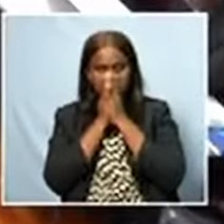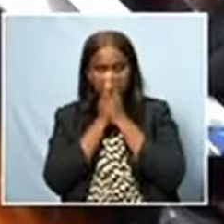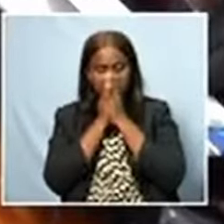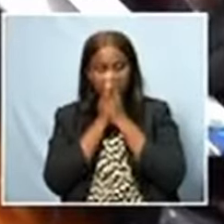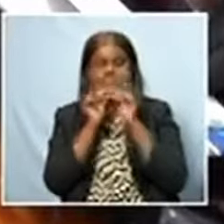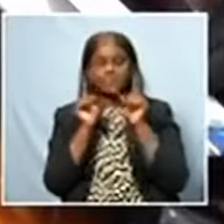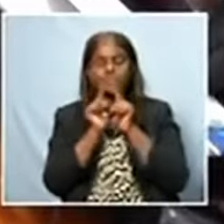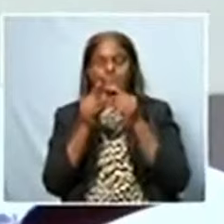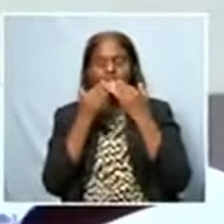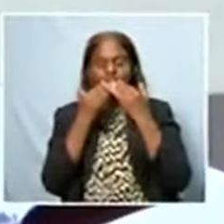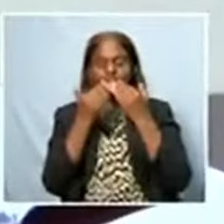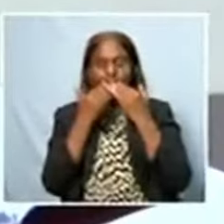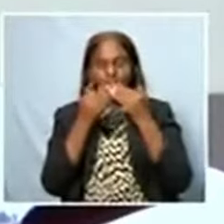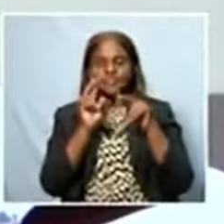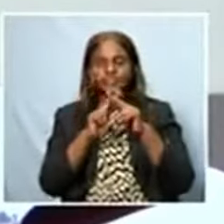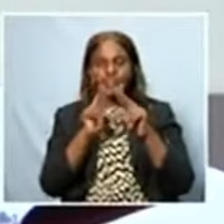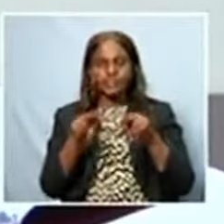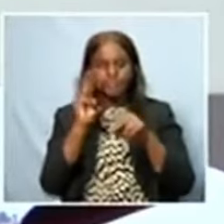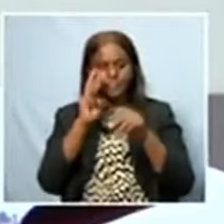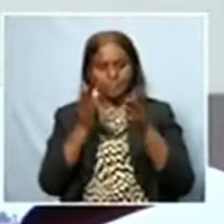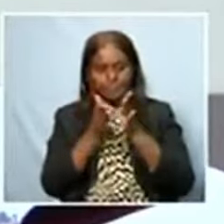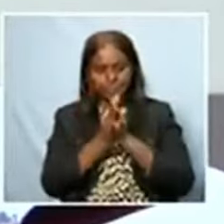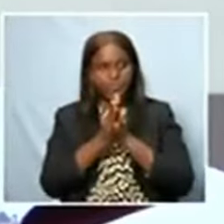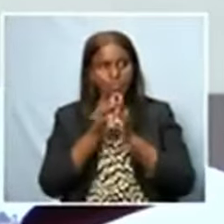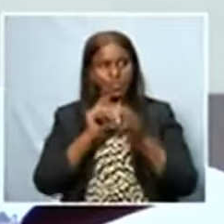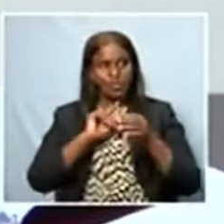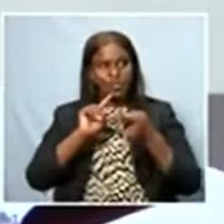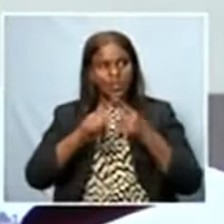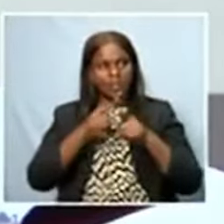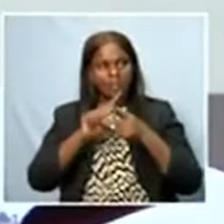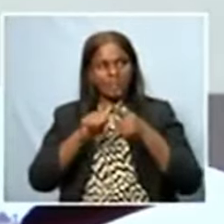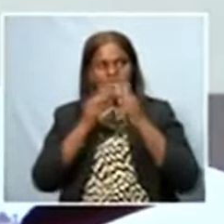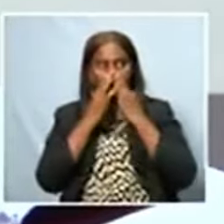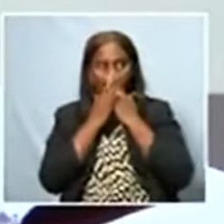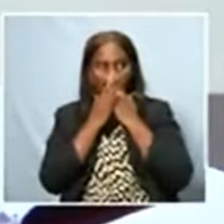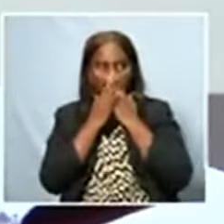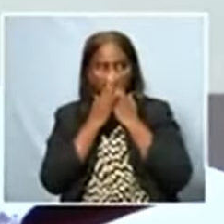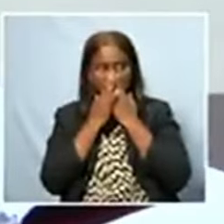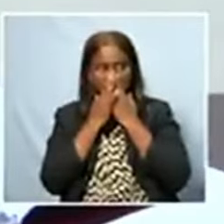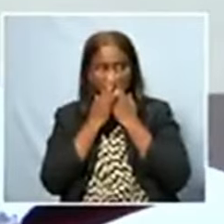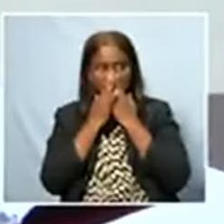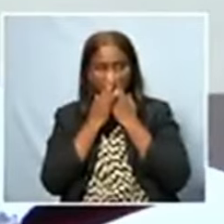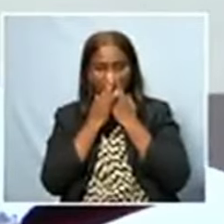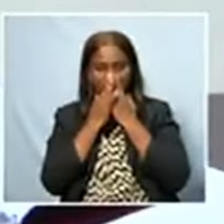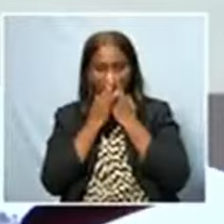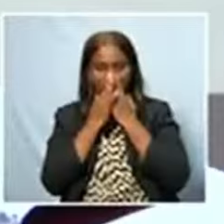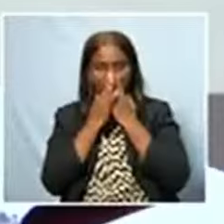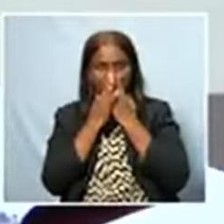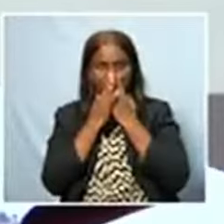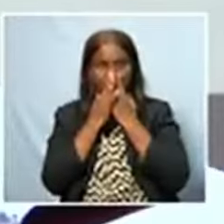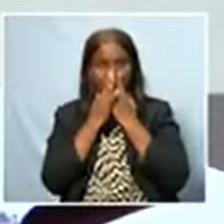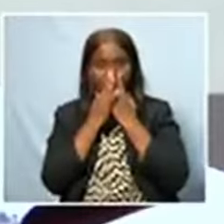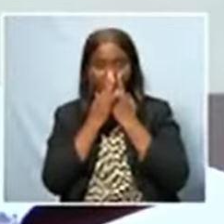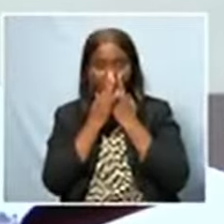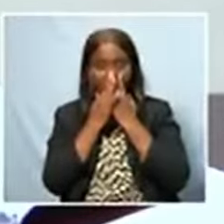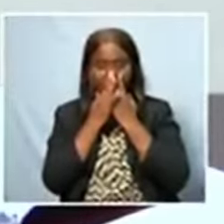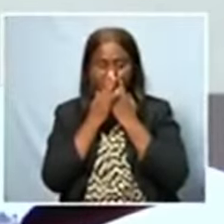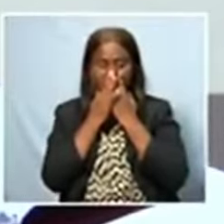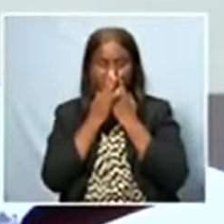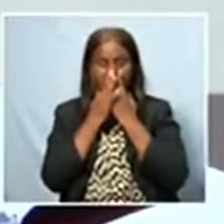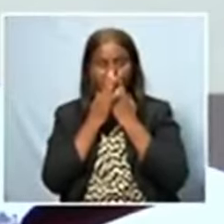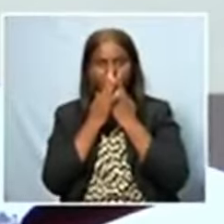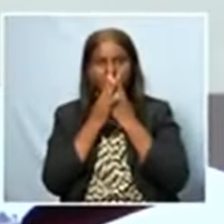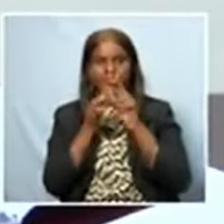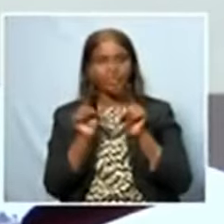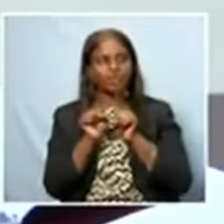Thank you, Chair. I'll ask my colleagues to start, Commissioner Domestic Taxes and Commissioner Customs. Then I'll follow up